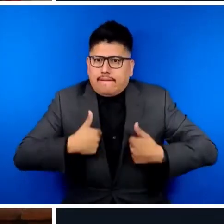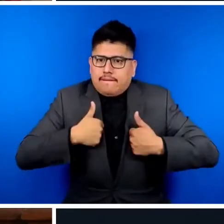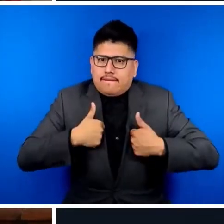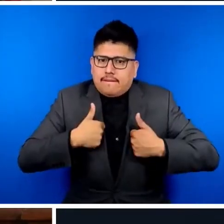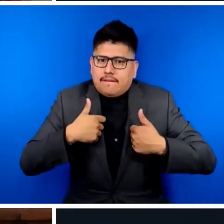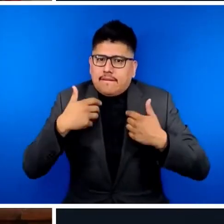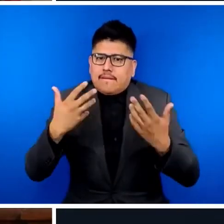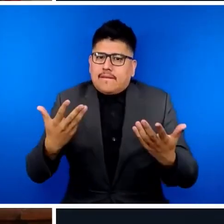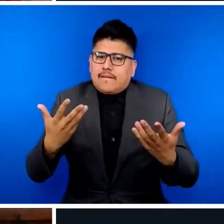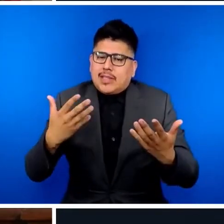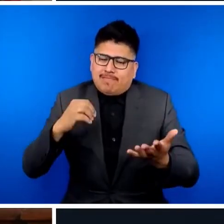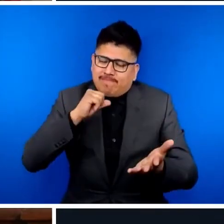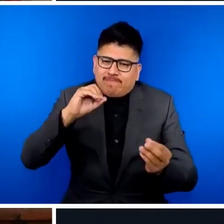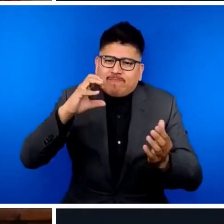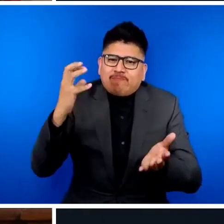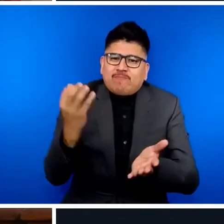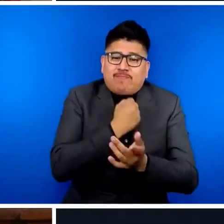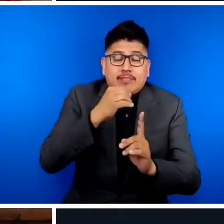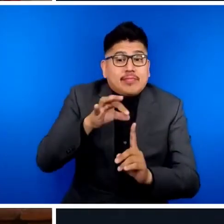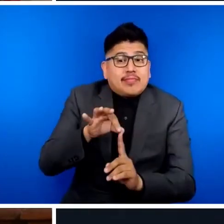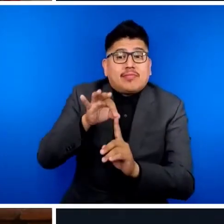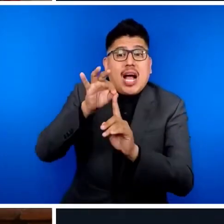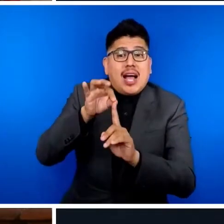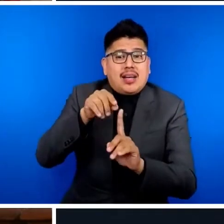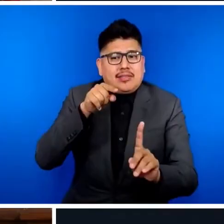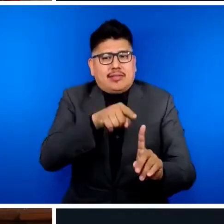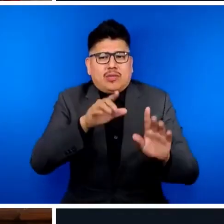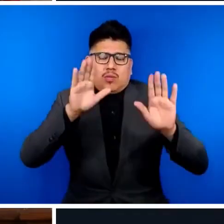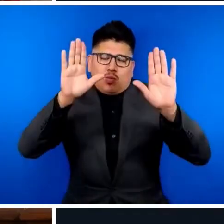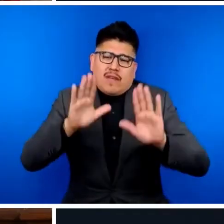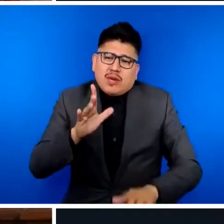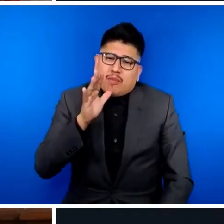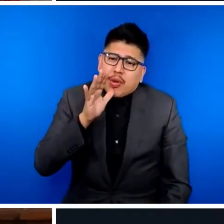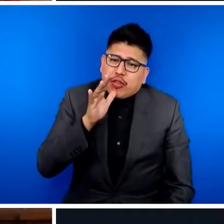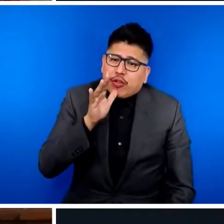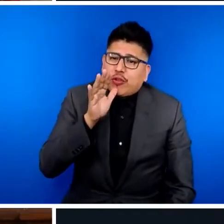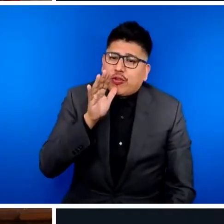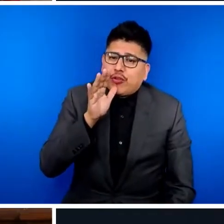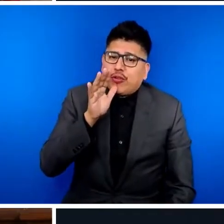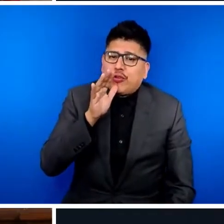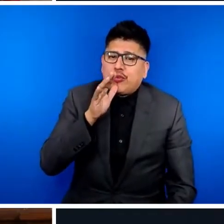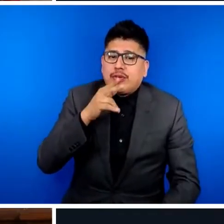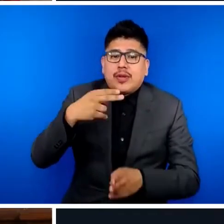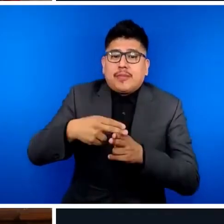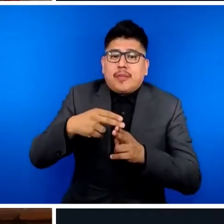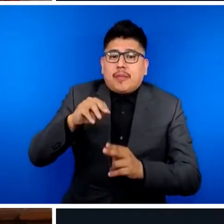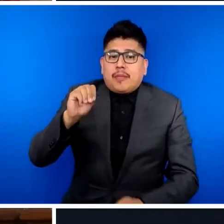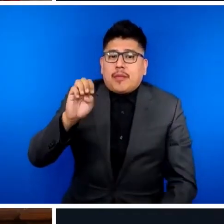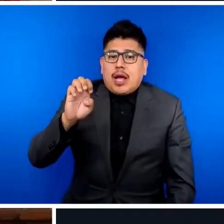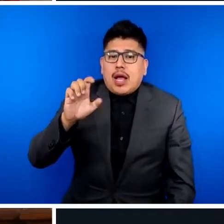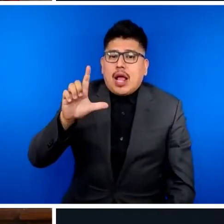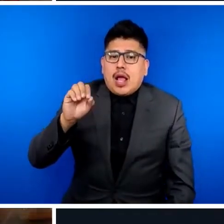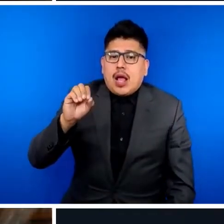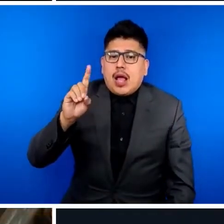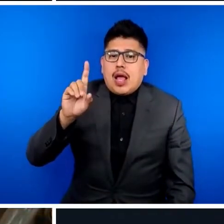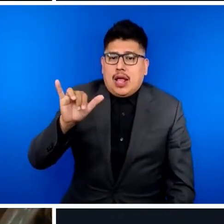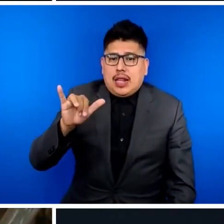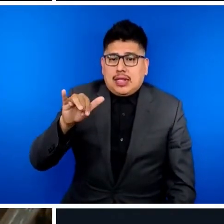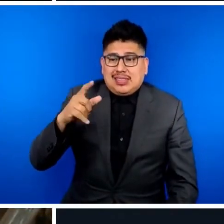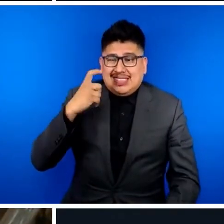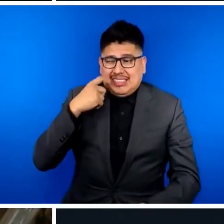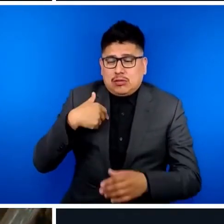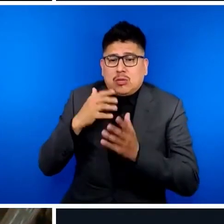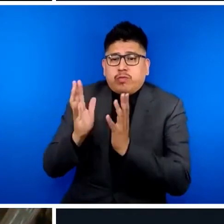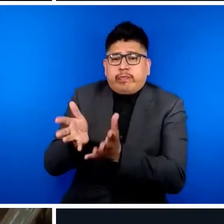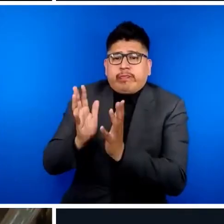except his wonderful mother, named Melody, who I spoke to the same night, and